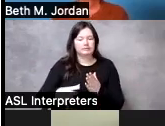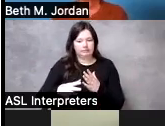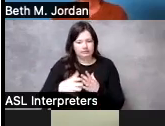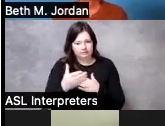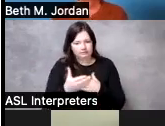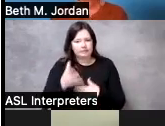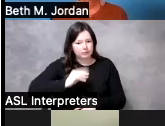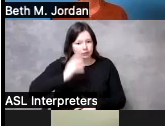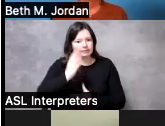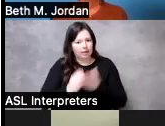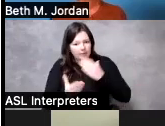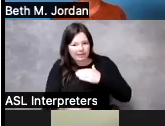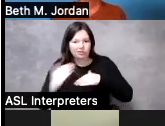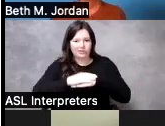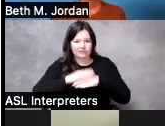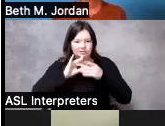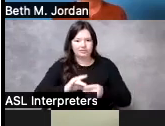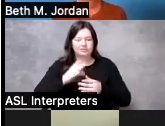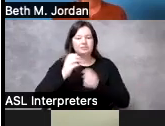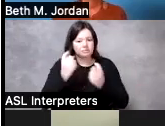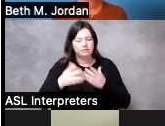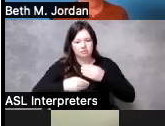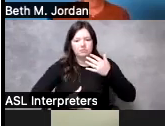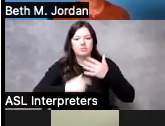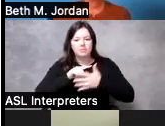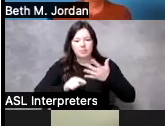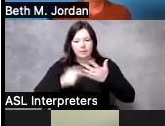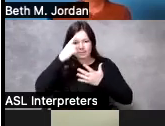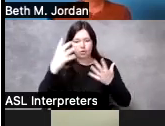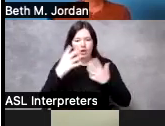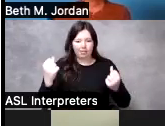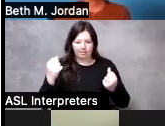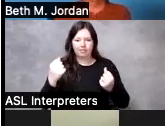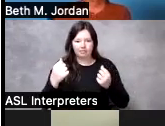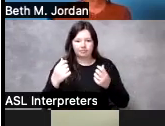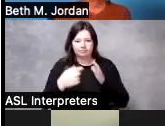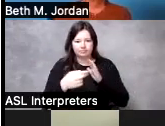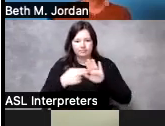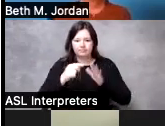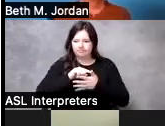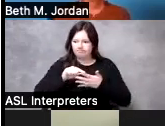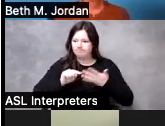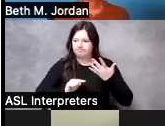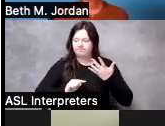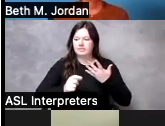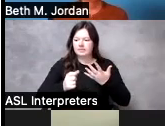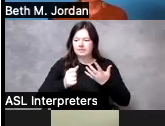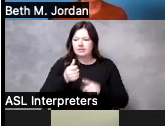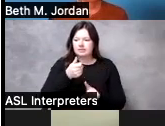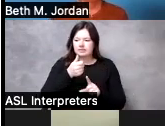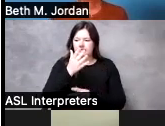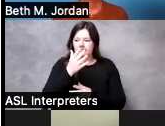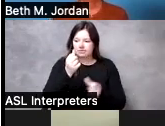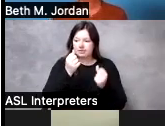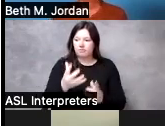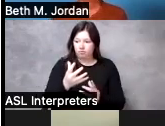increases on several mental health indicators, with self-reports of serious psychological distress showing the most